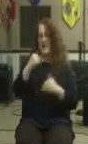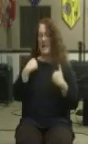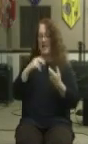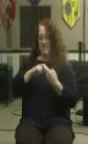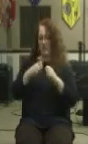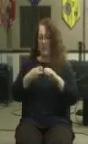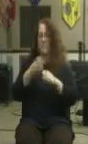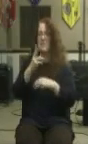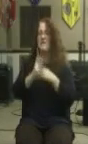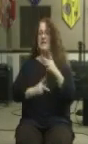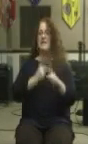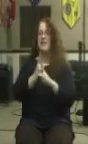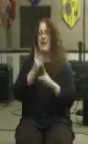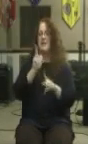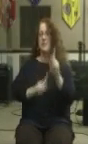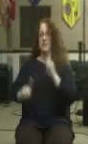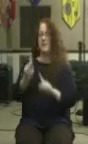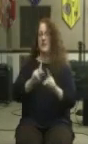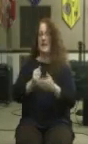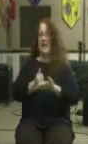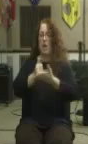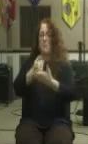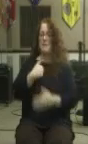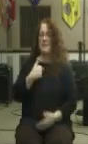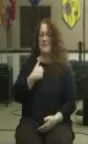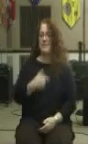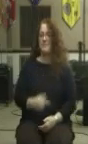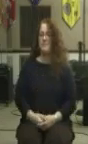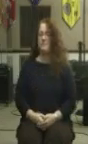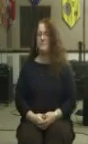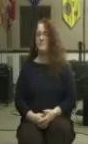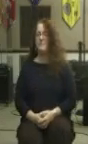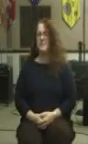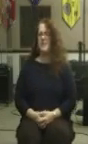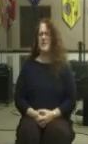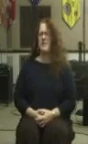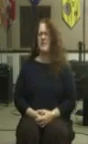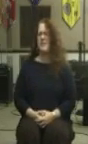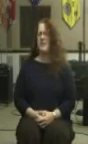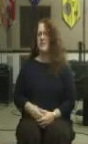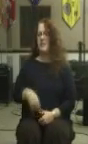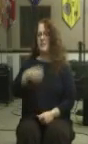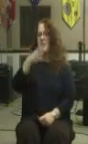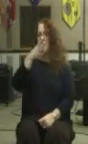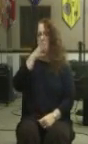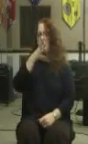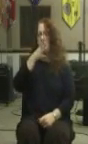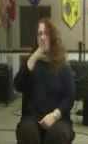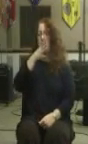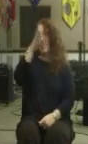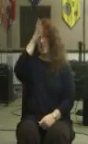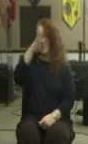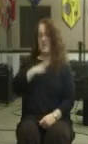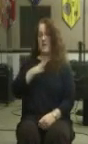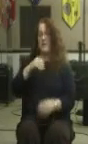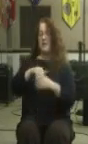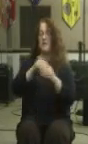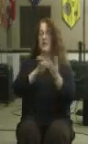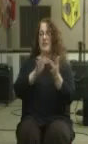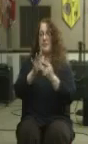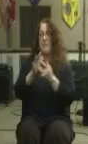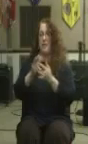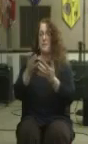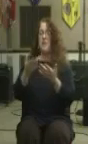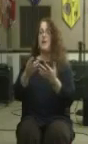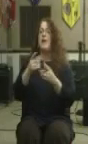Be honest. I got problems with these type of people, Lord God. Help me. To even the man in the Bible says, yeah,